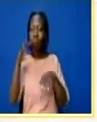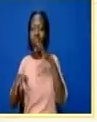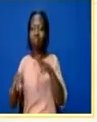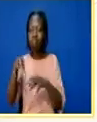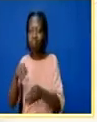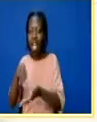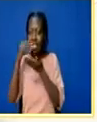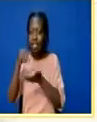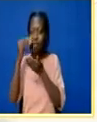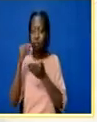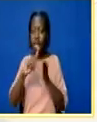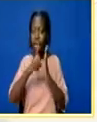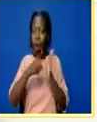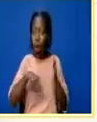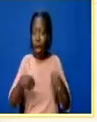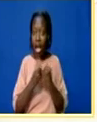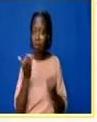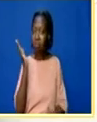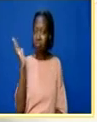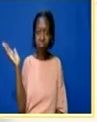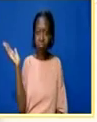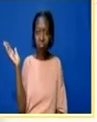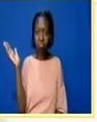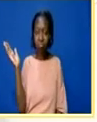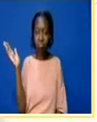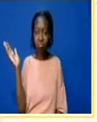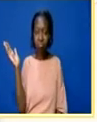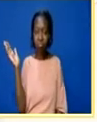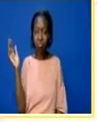happens? Then you have that. There he is. What is he going to do?